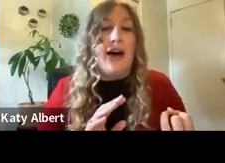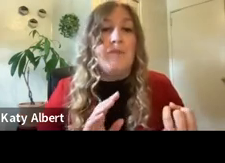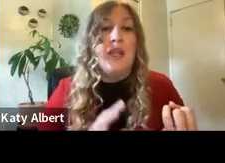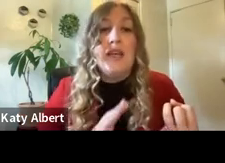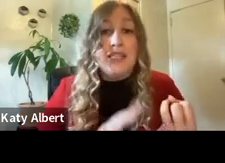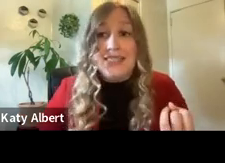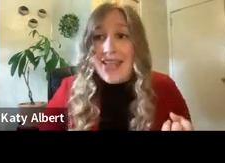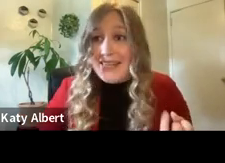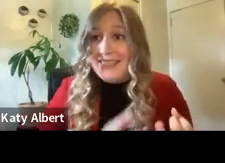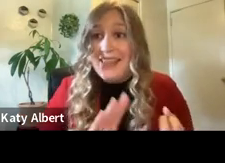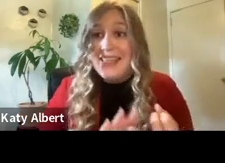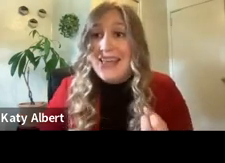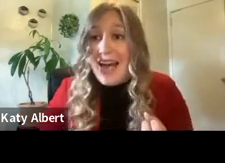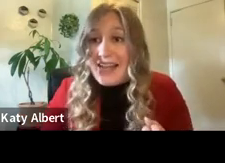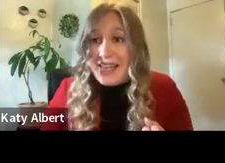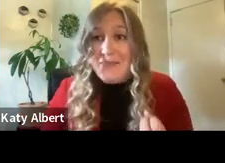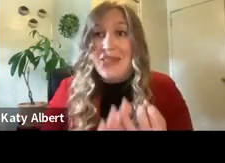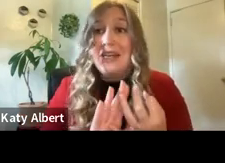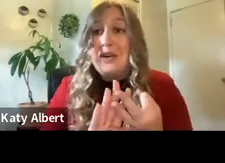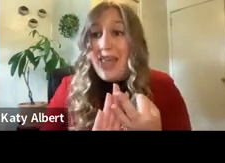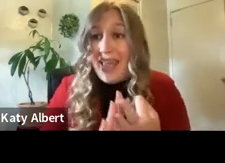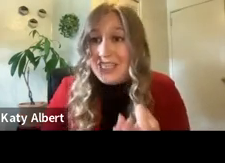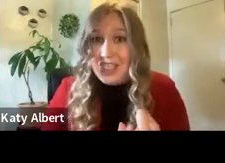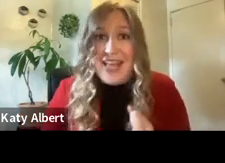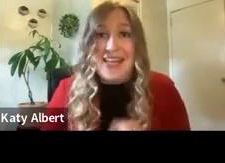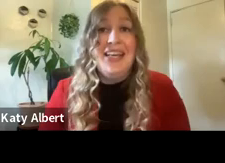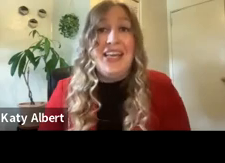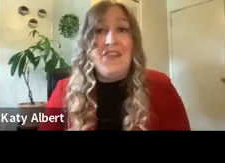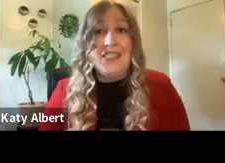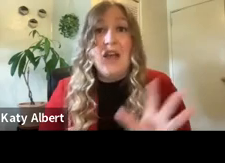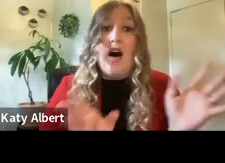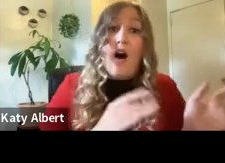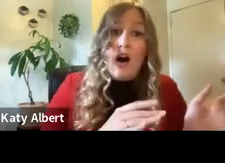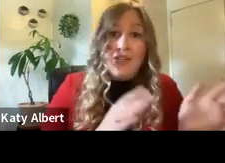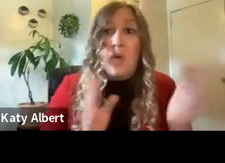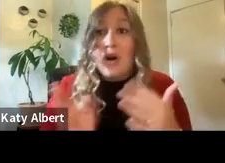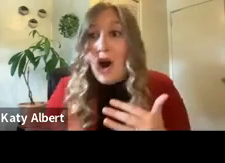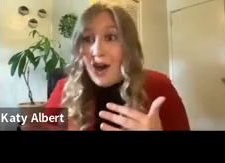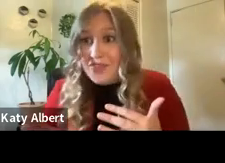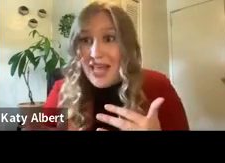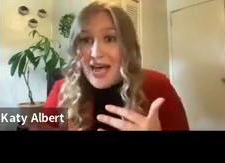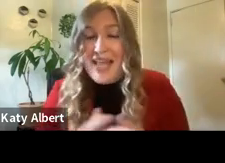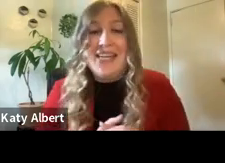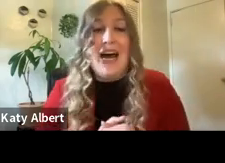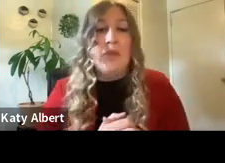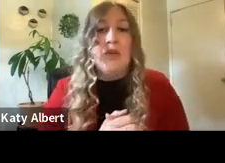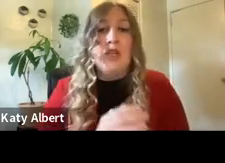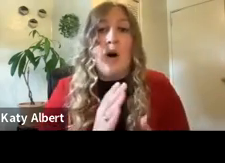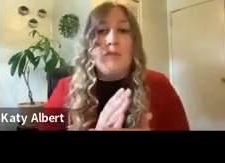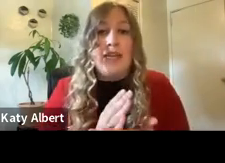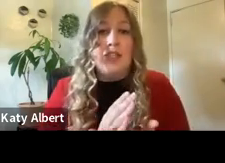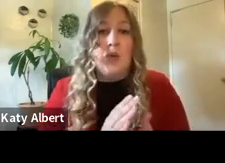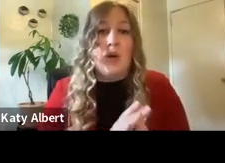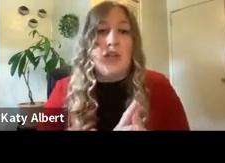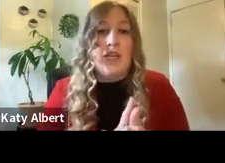have the date, the time, the location. If it's on or offline, you